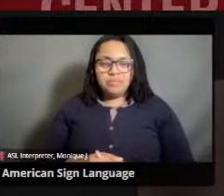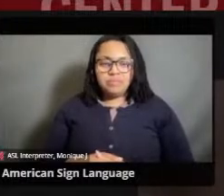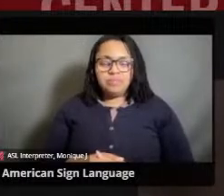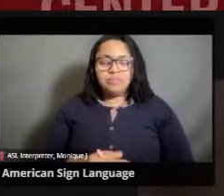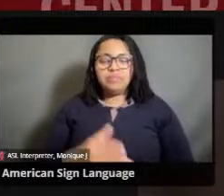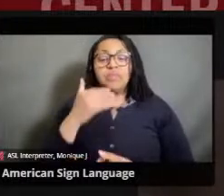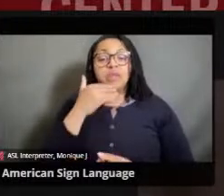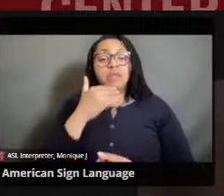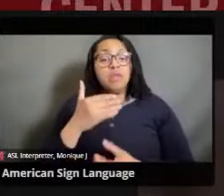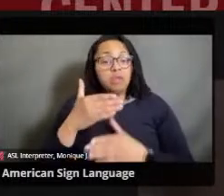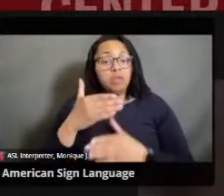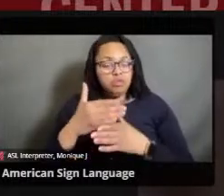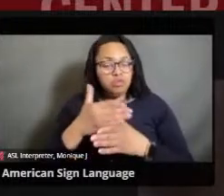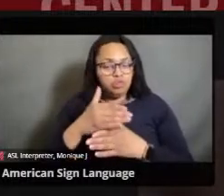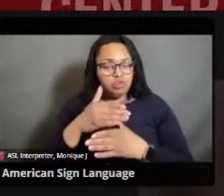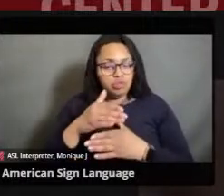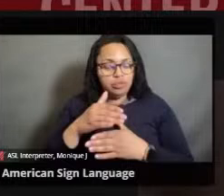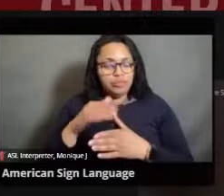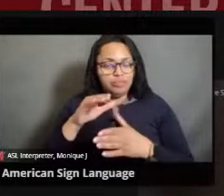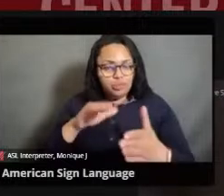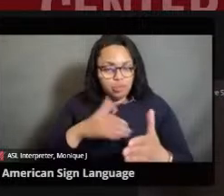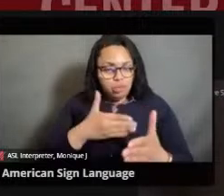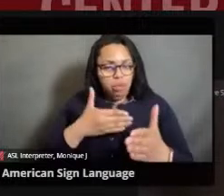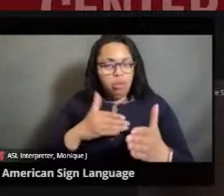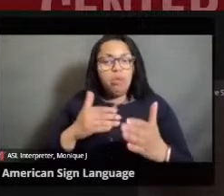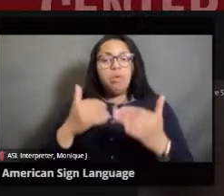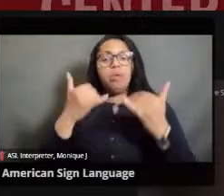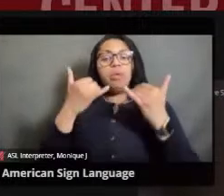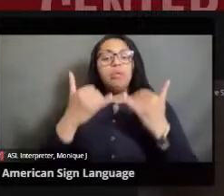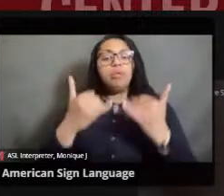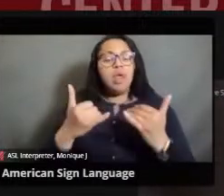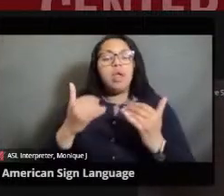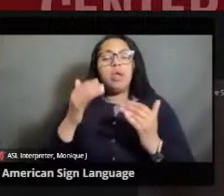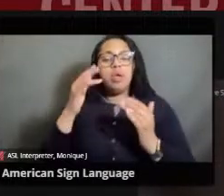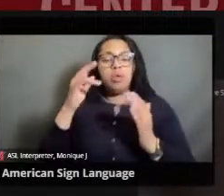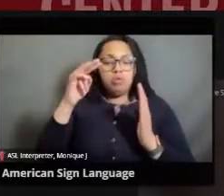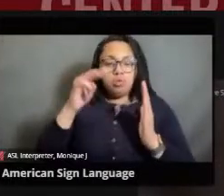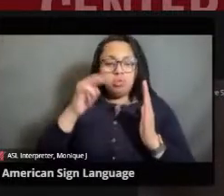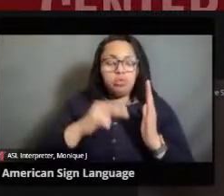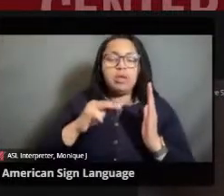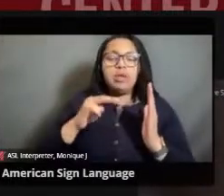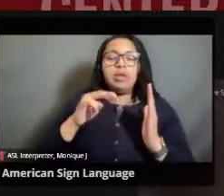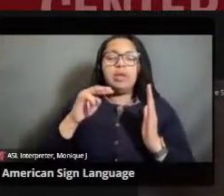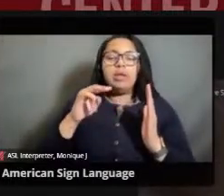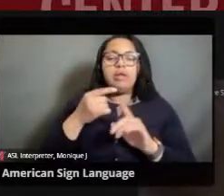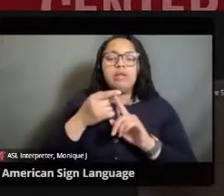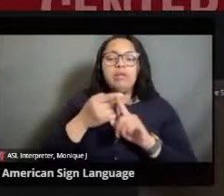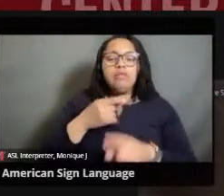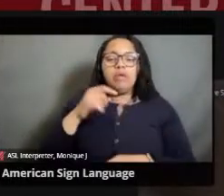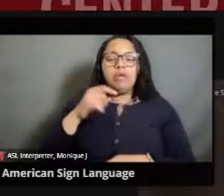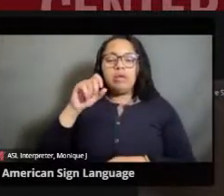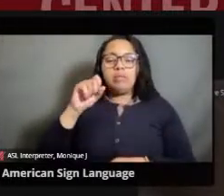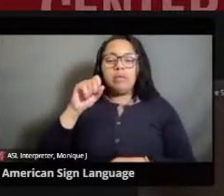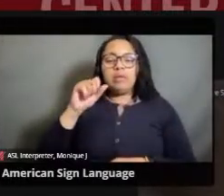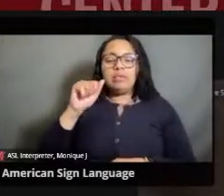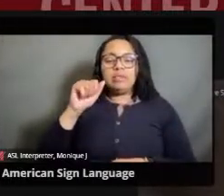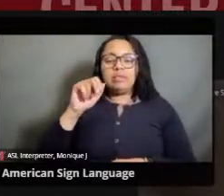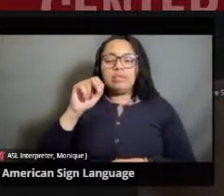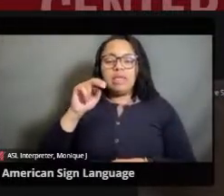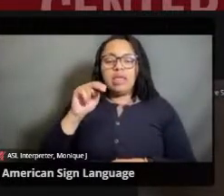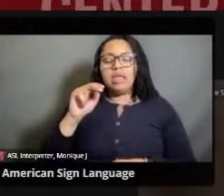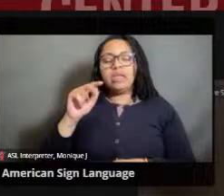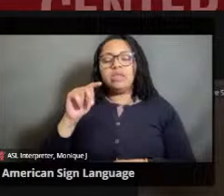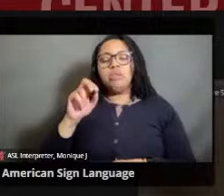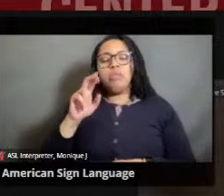Thank you for sharing that. Now we'll have a reading from Sandra Tamari.